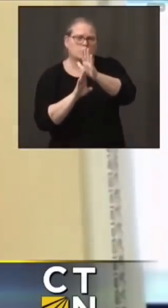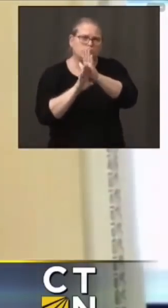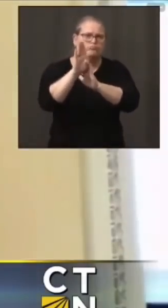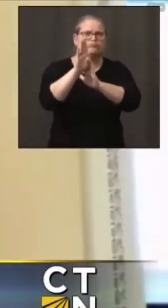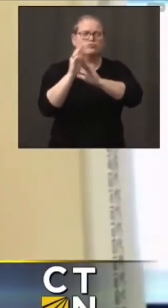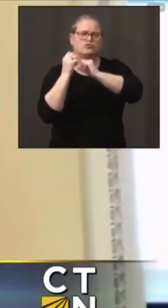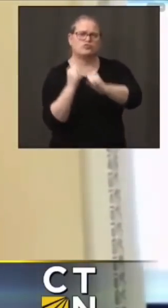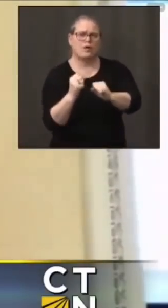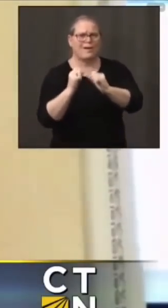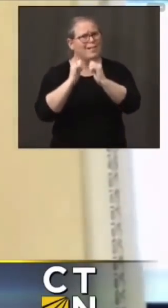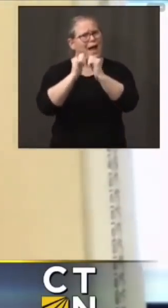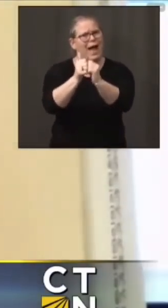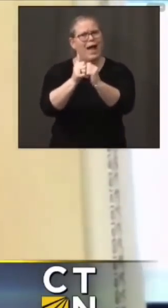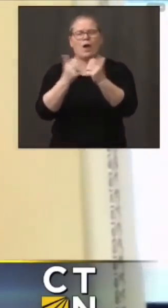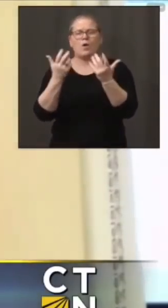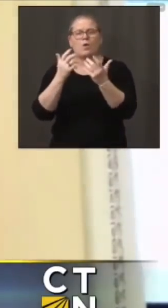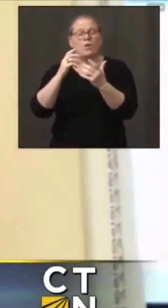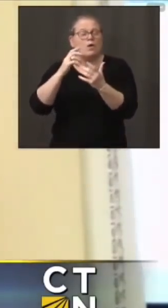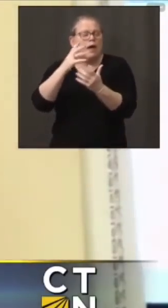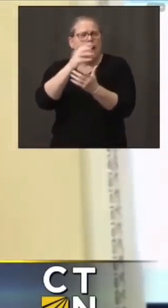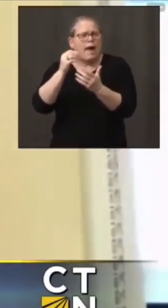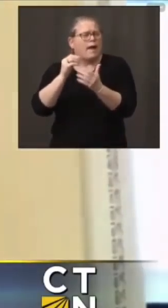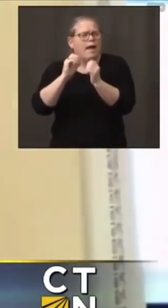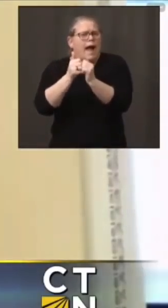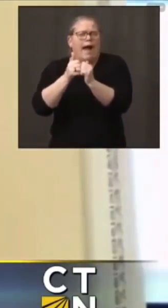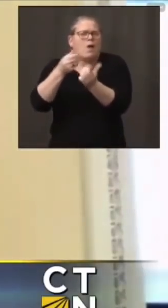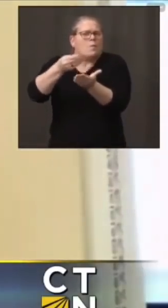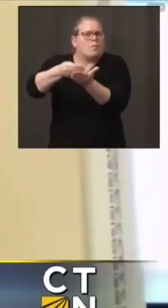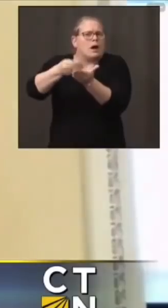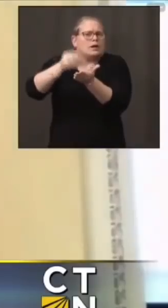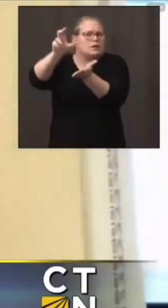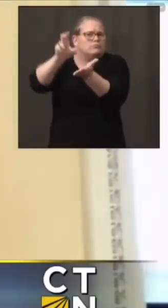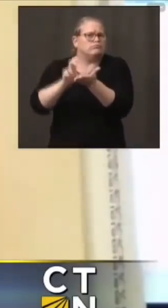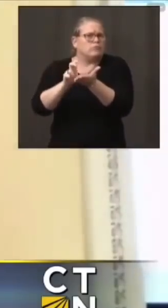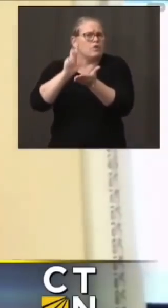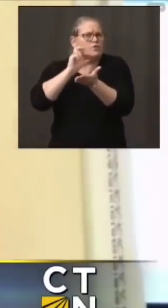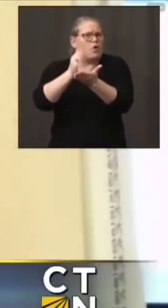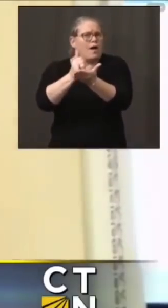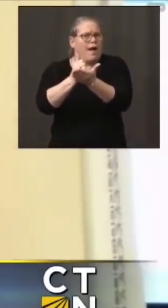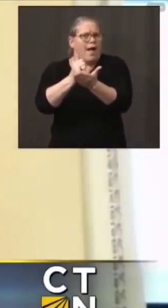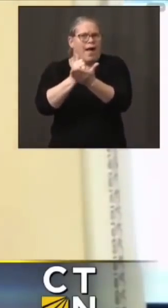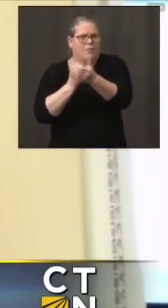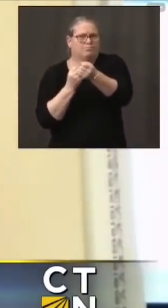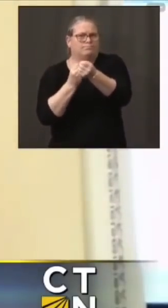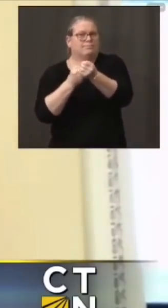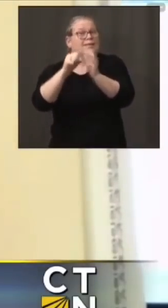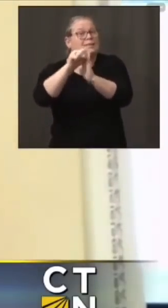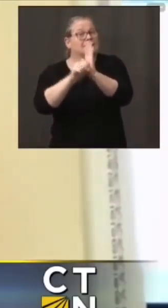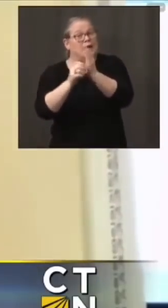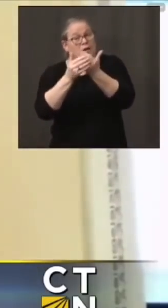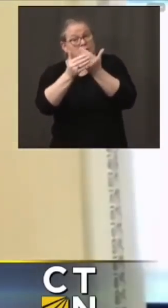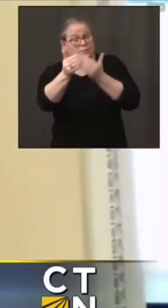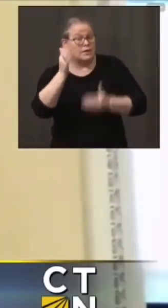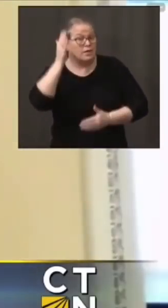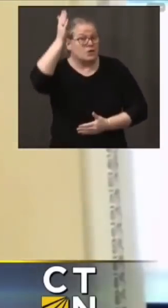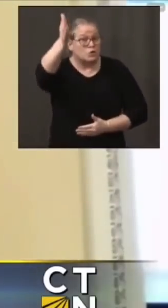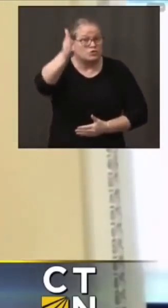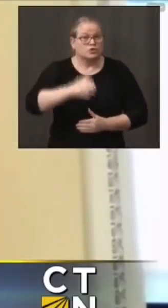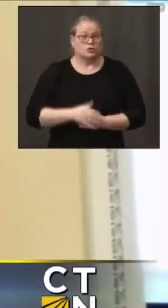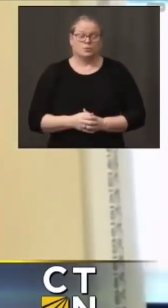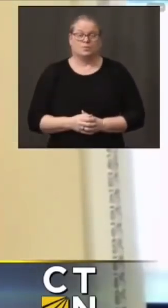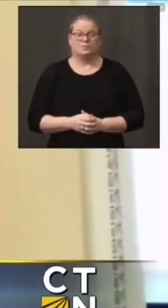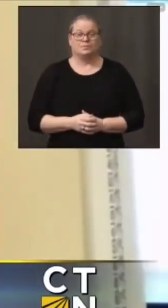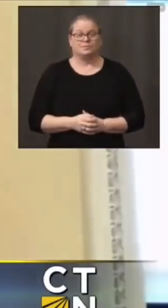of investments that are necessary for the future of our state? And I know you are waging a